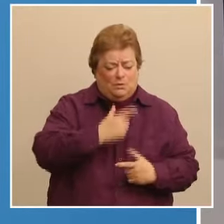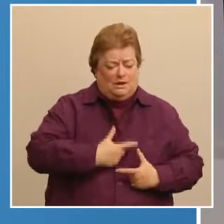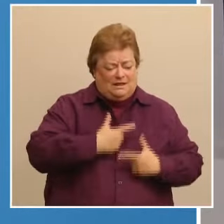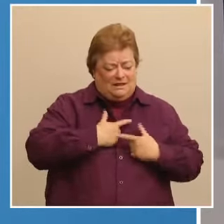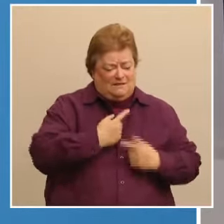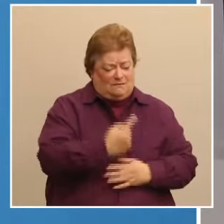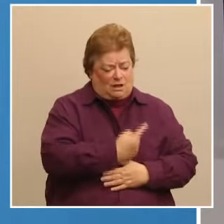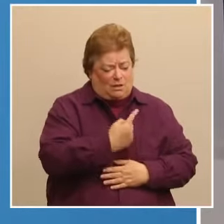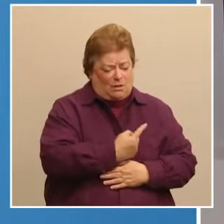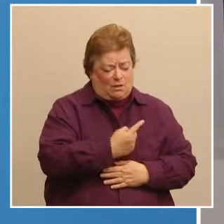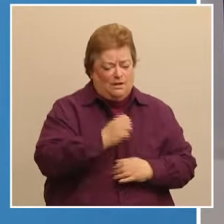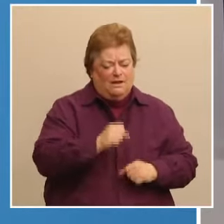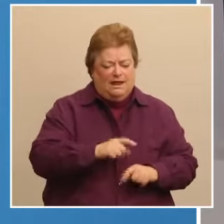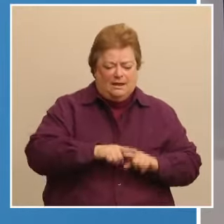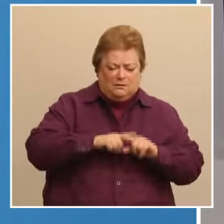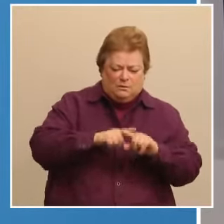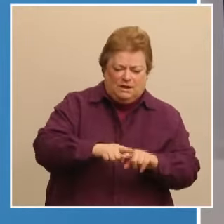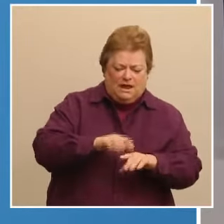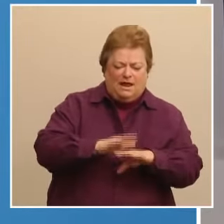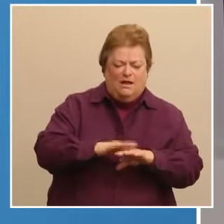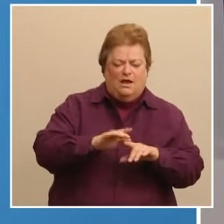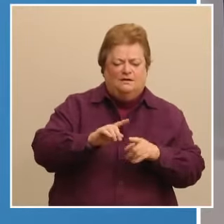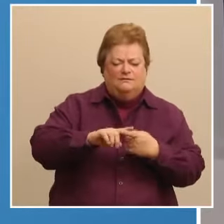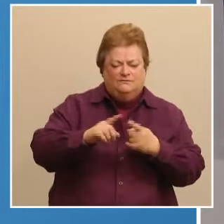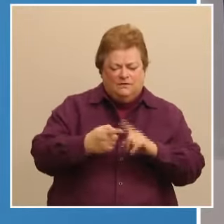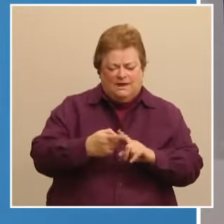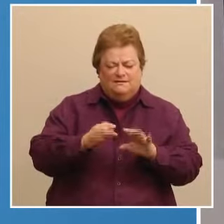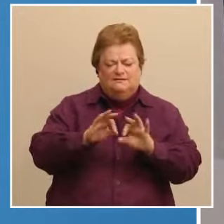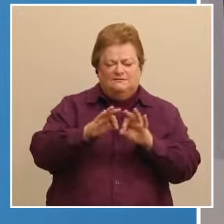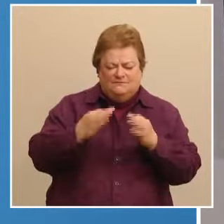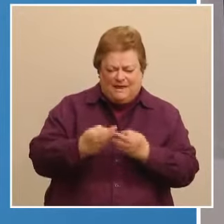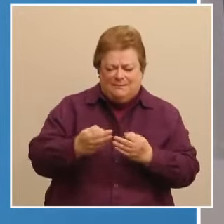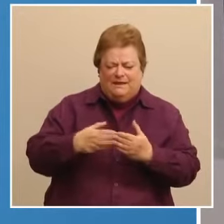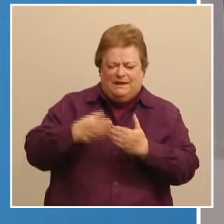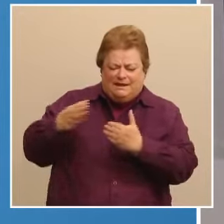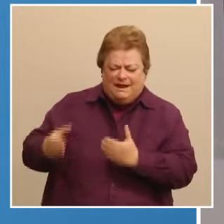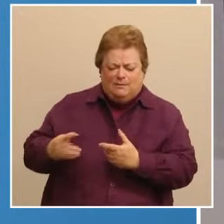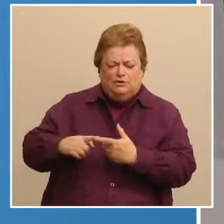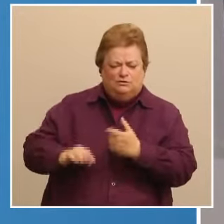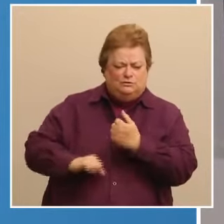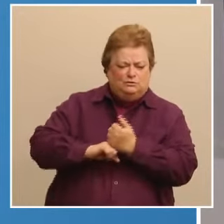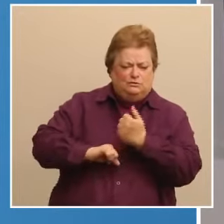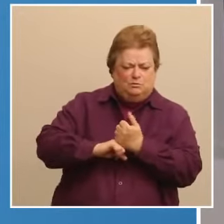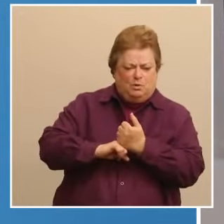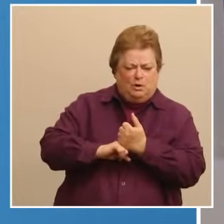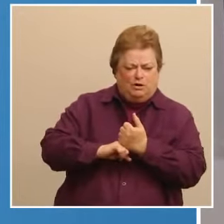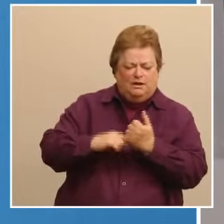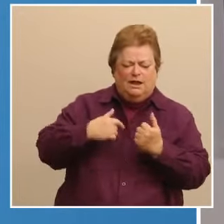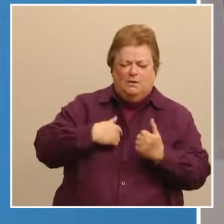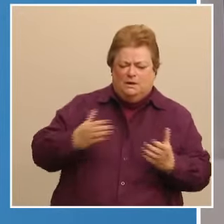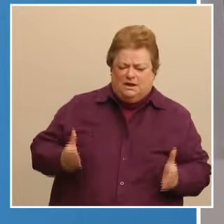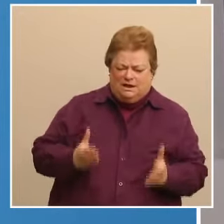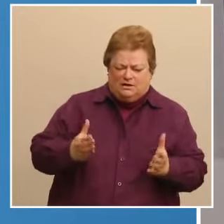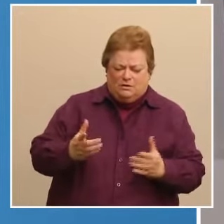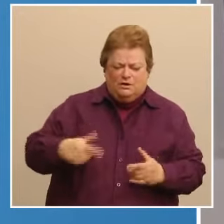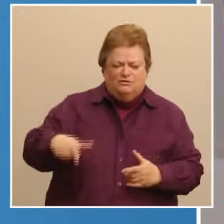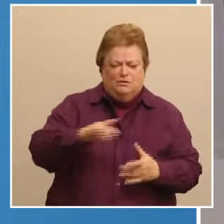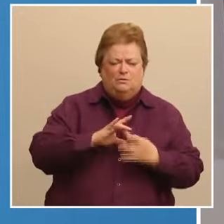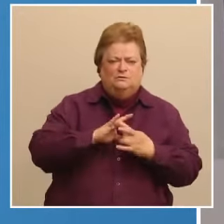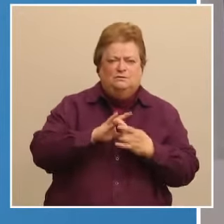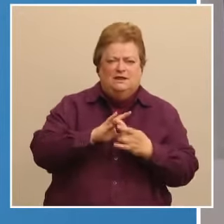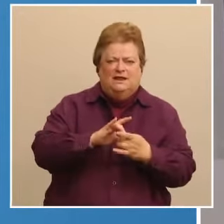alone, can rely on a friend or family or neighbor to support them. And we would encourage those